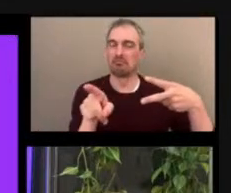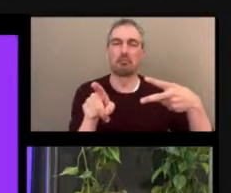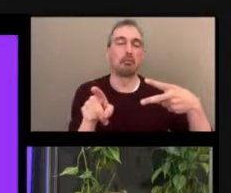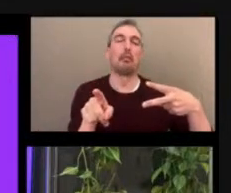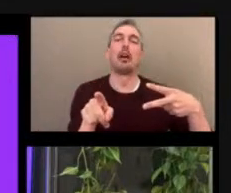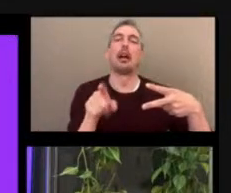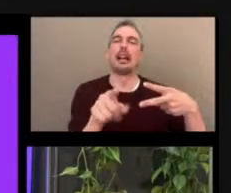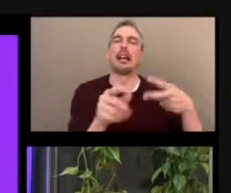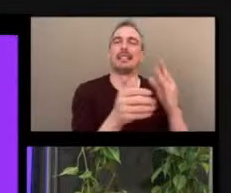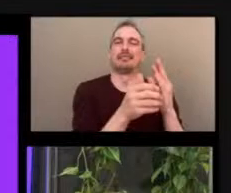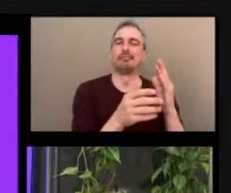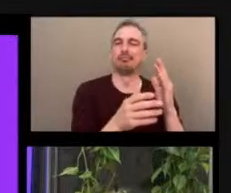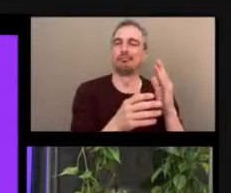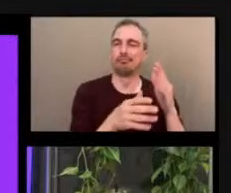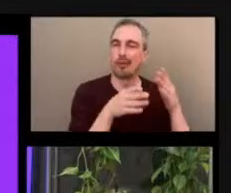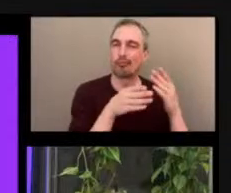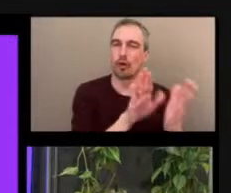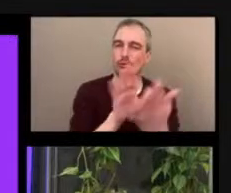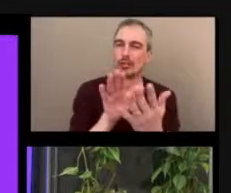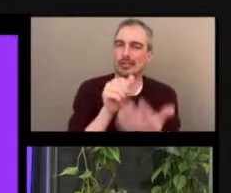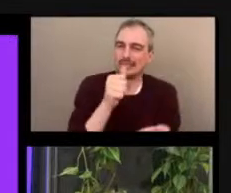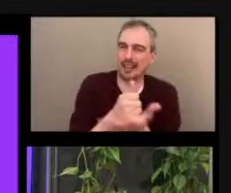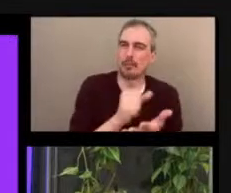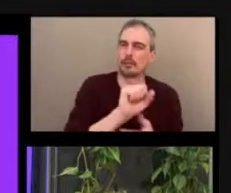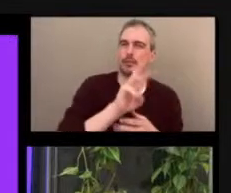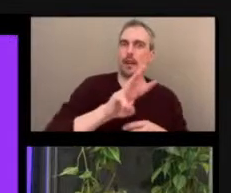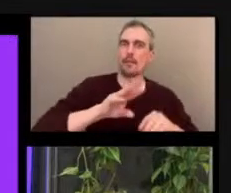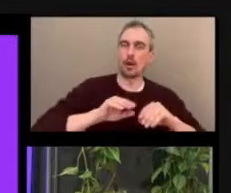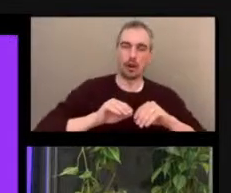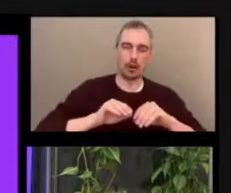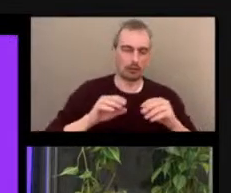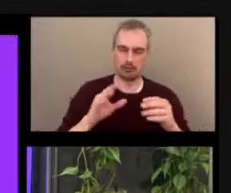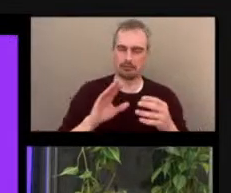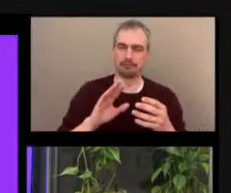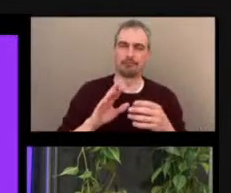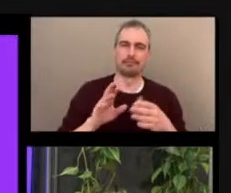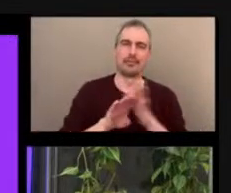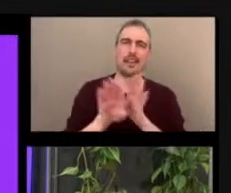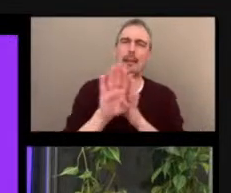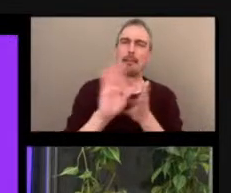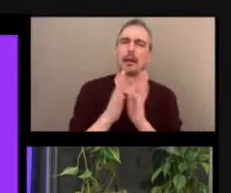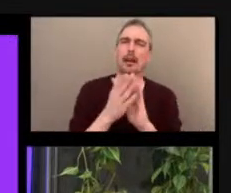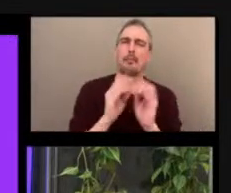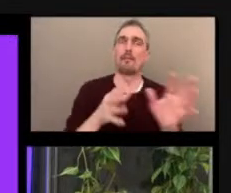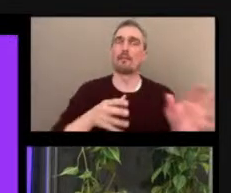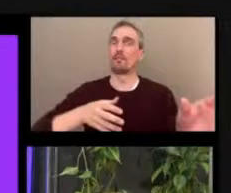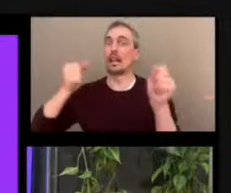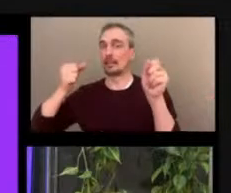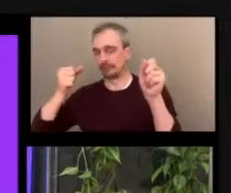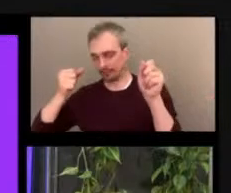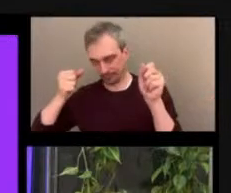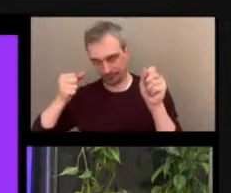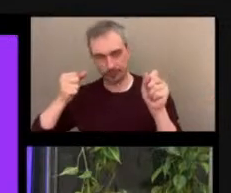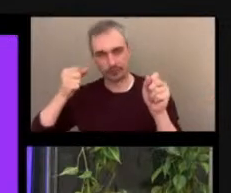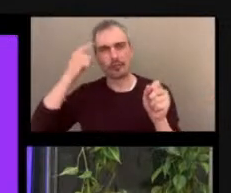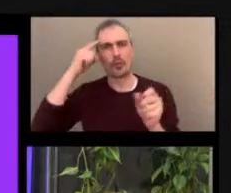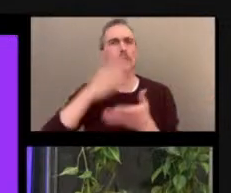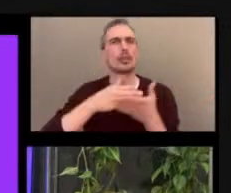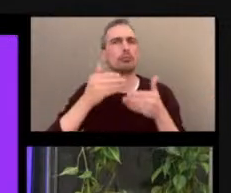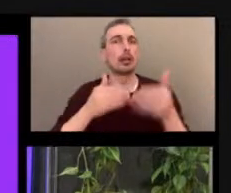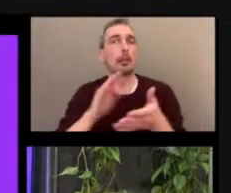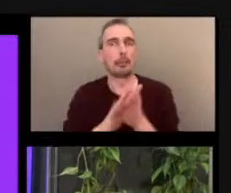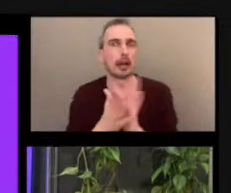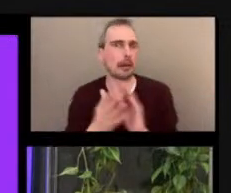And again, thank you to everyone who's joining us for Ira's live audio description of tonight's event. We are still working to bring